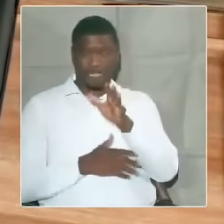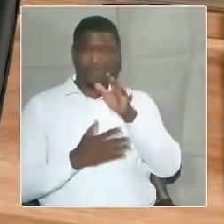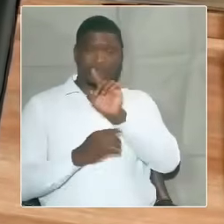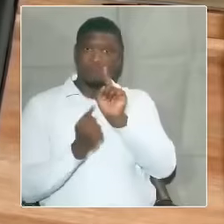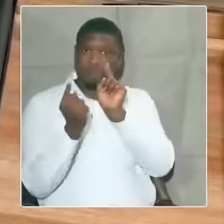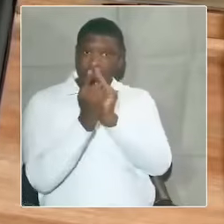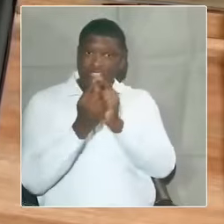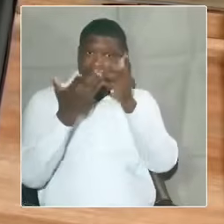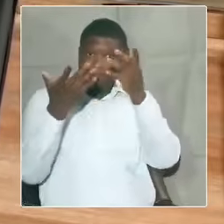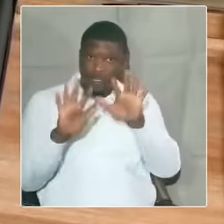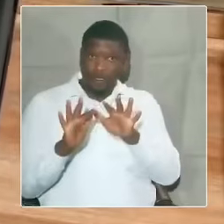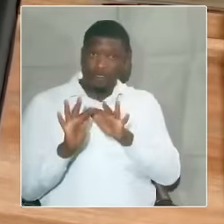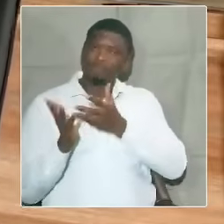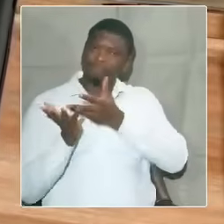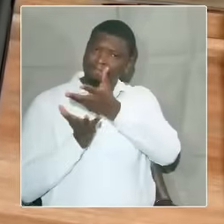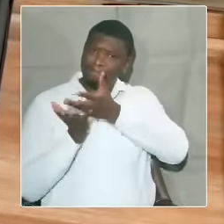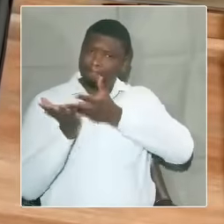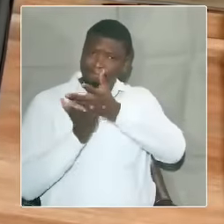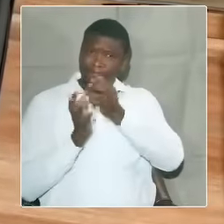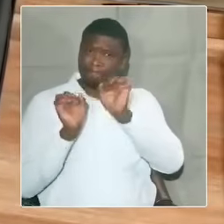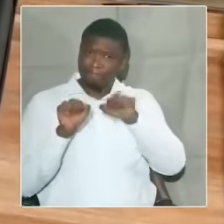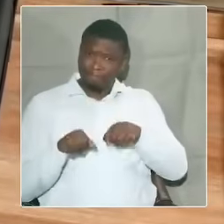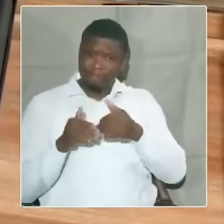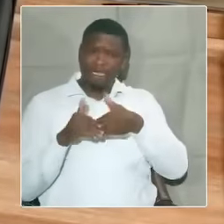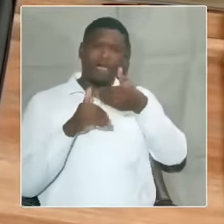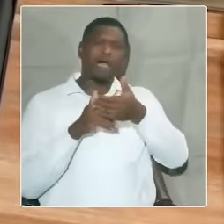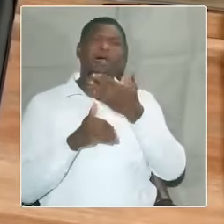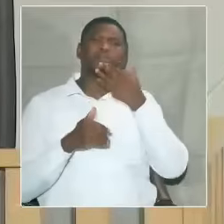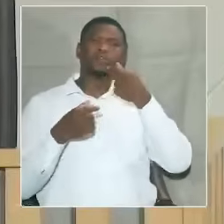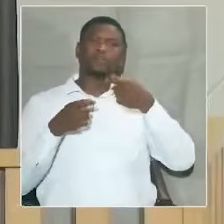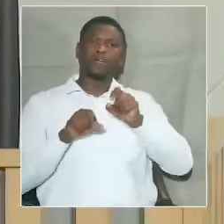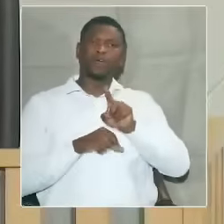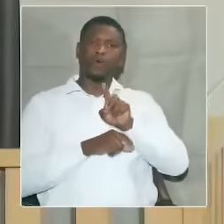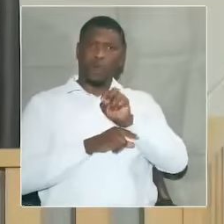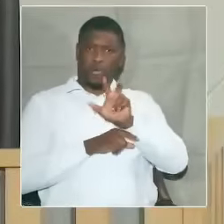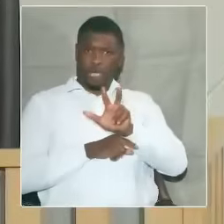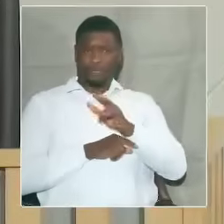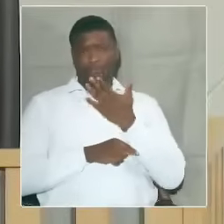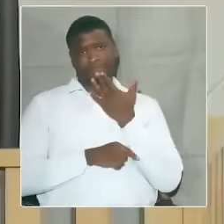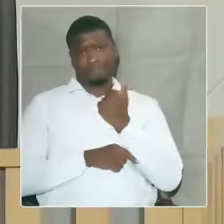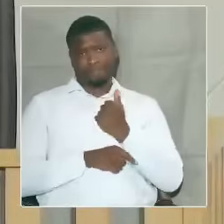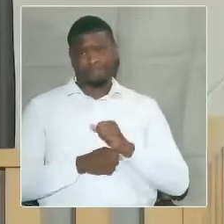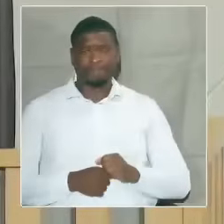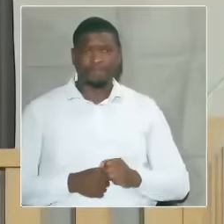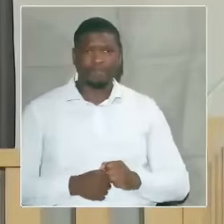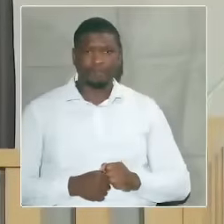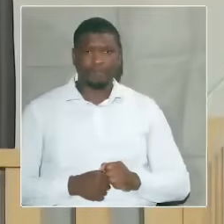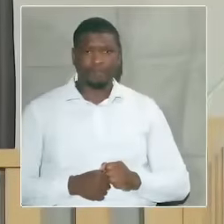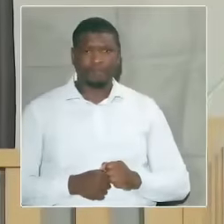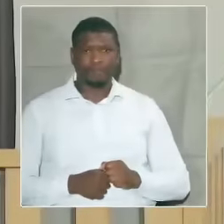to engage. Then, if you can proceed to 108. Yeah, despite